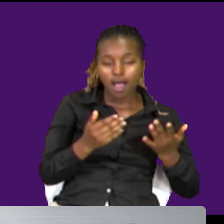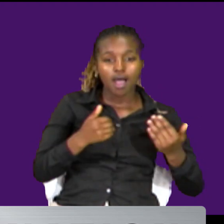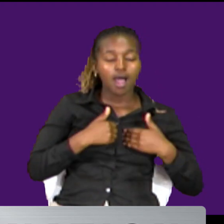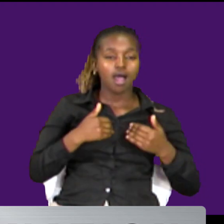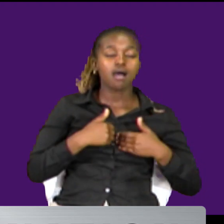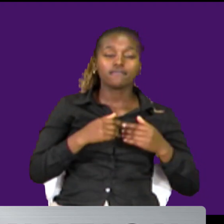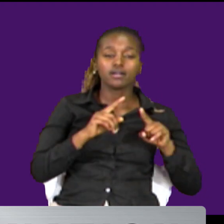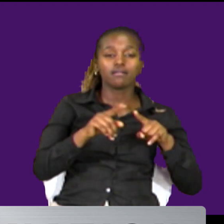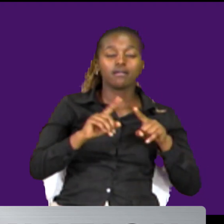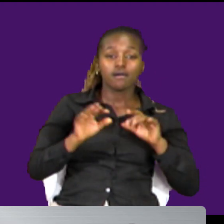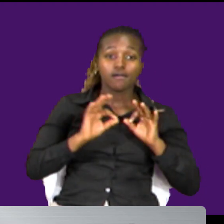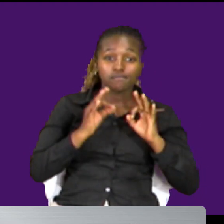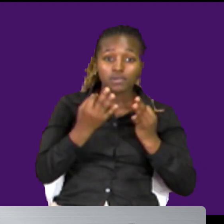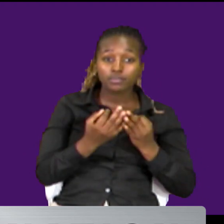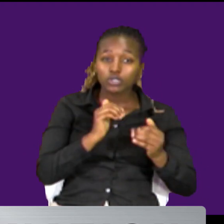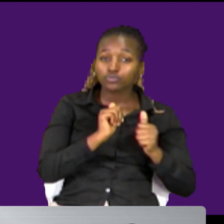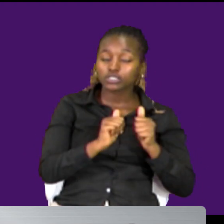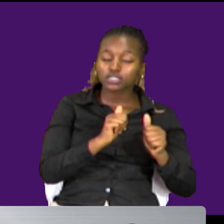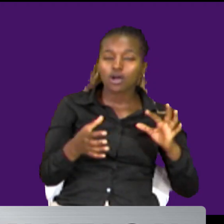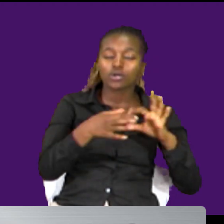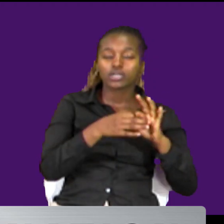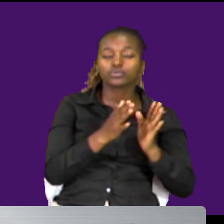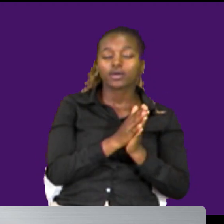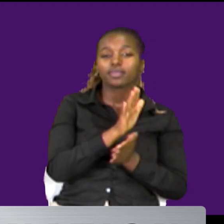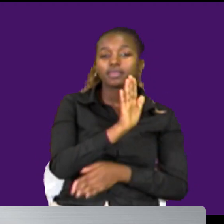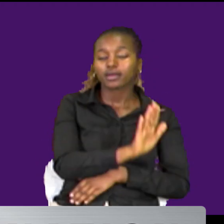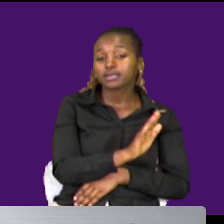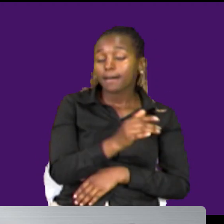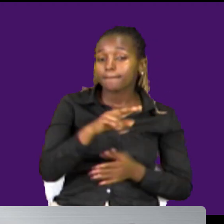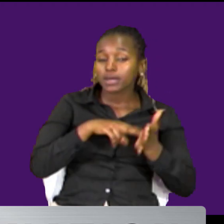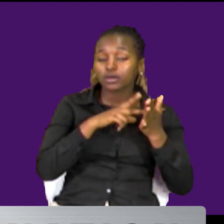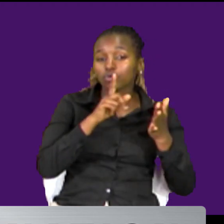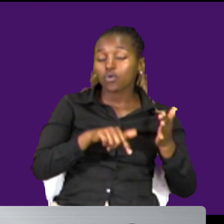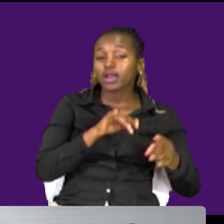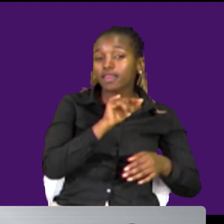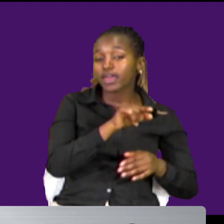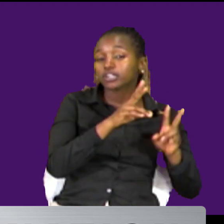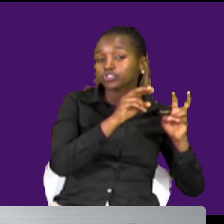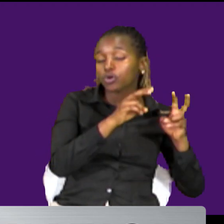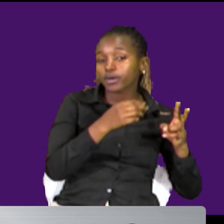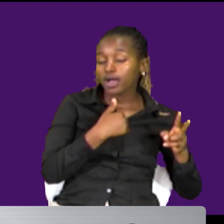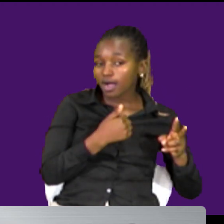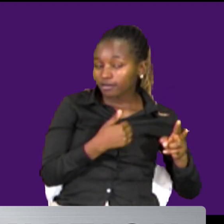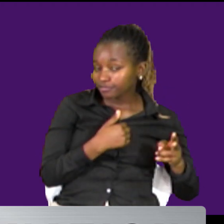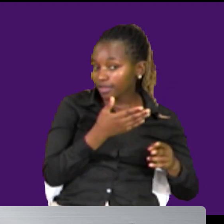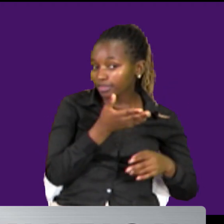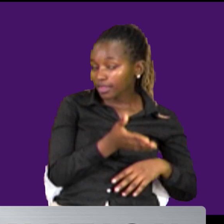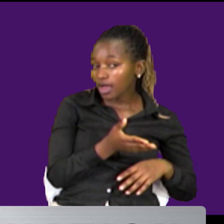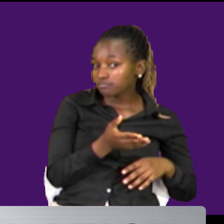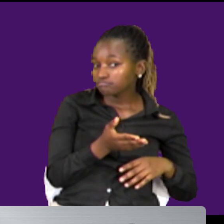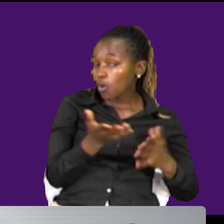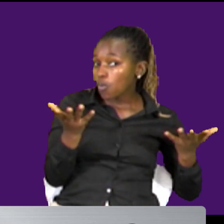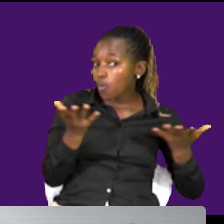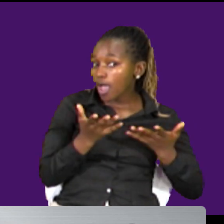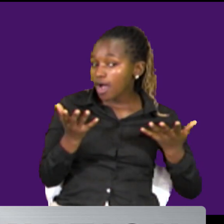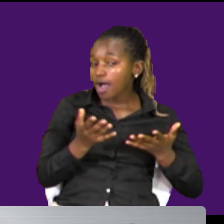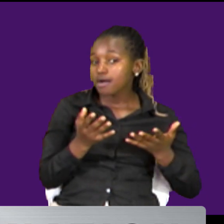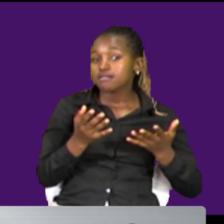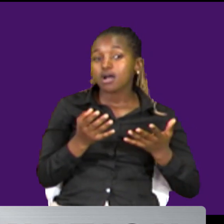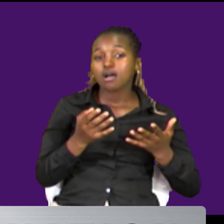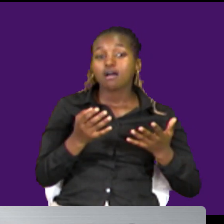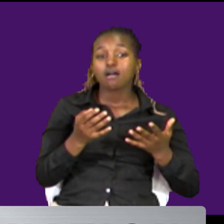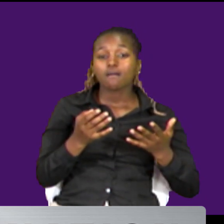families. Remember? Yes. And inside that forum there was a topic. Which topic was talking about the illicit